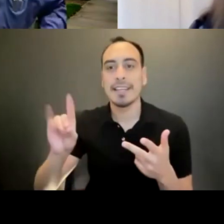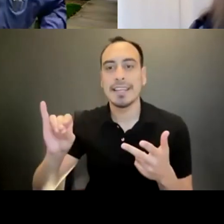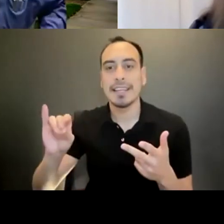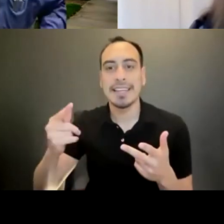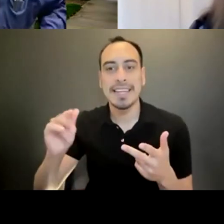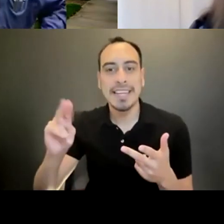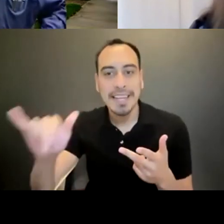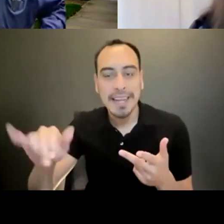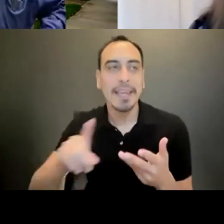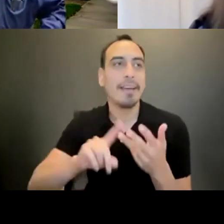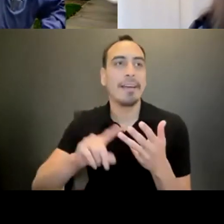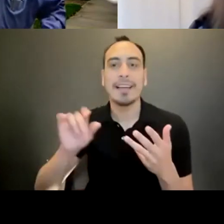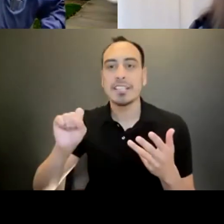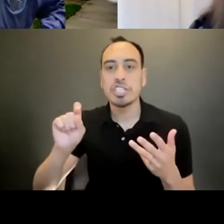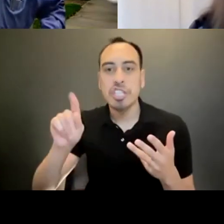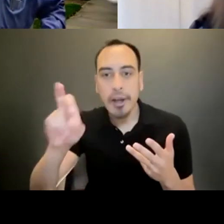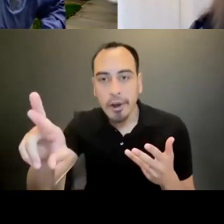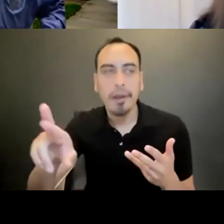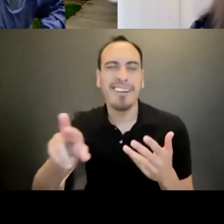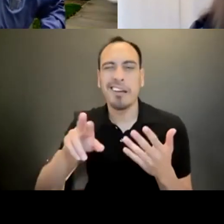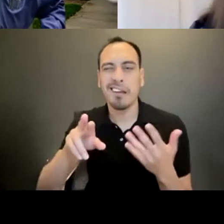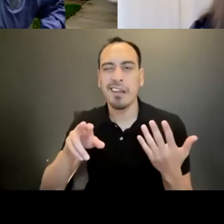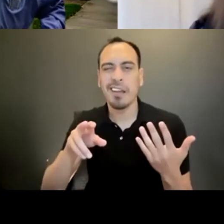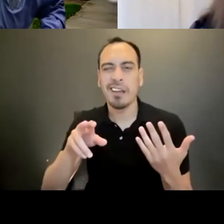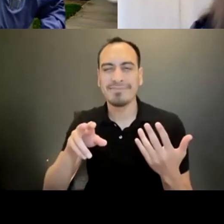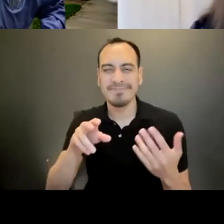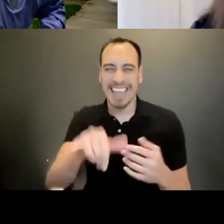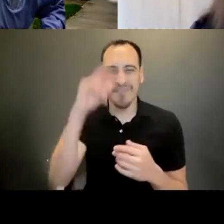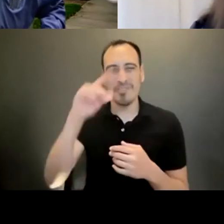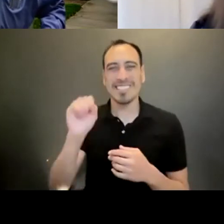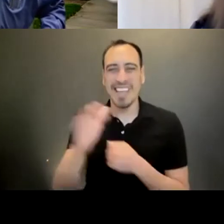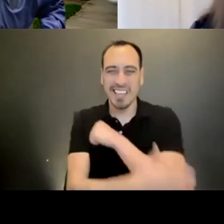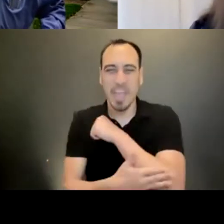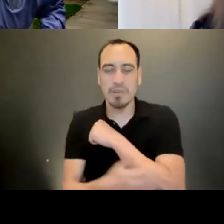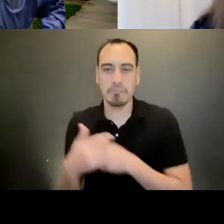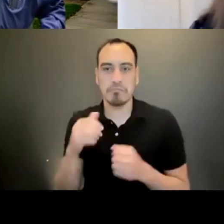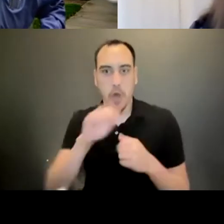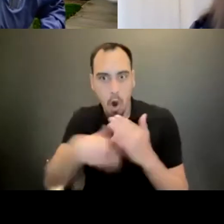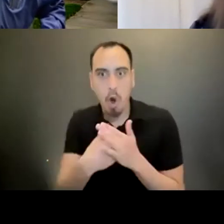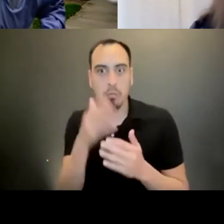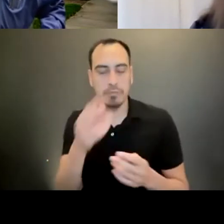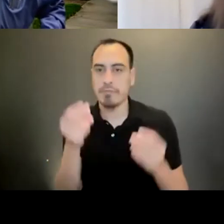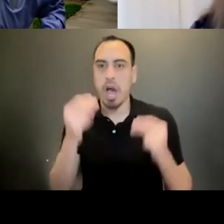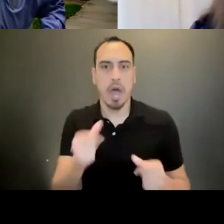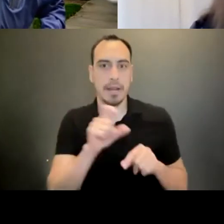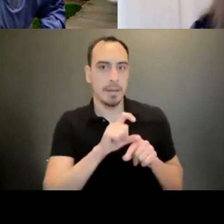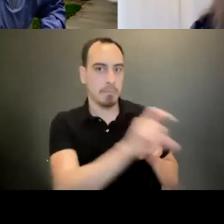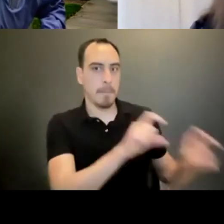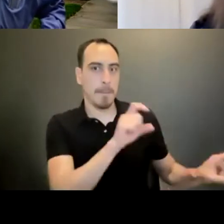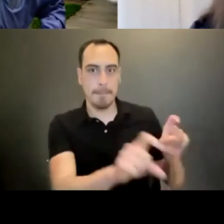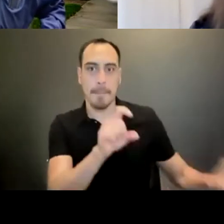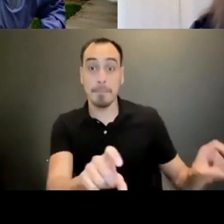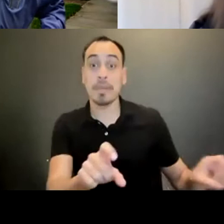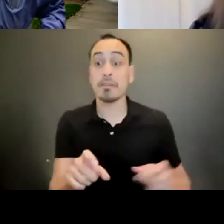are locally in Sacramento County each get a certain percentage. And then the rest of the doses are divided